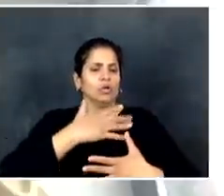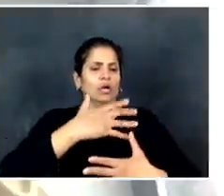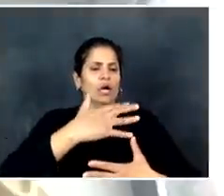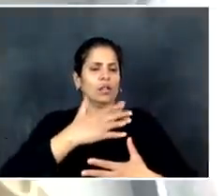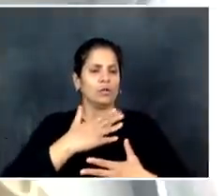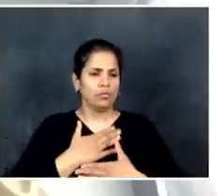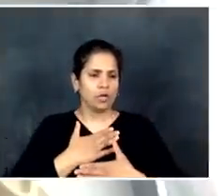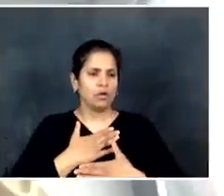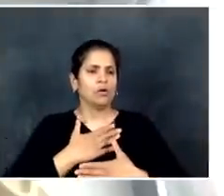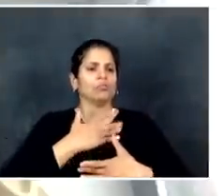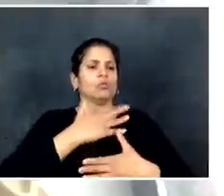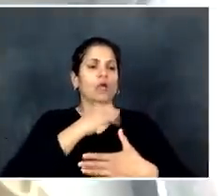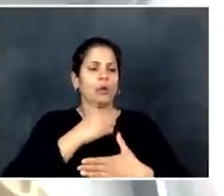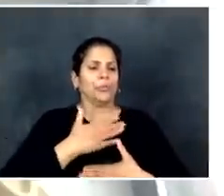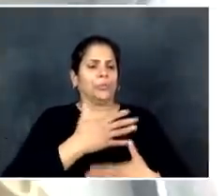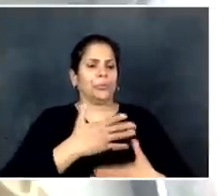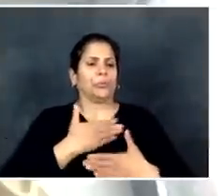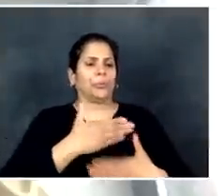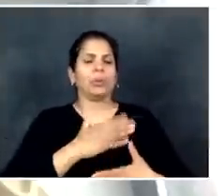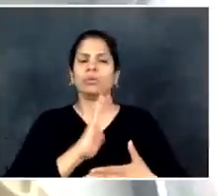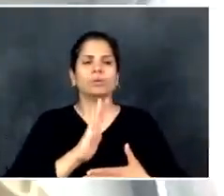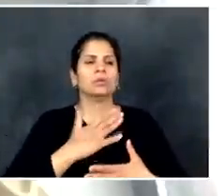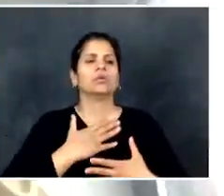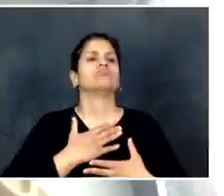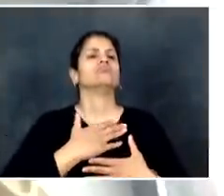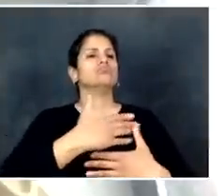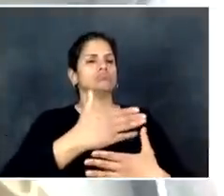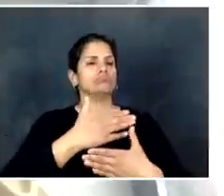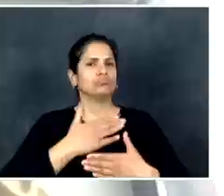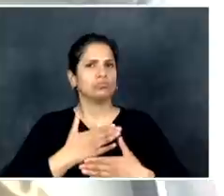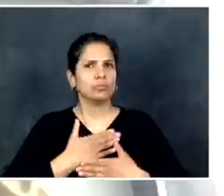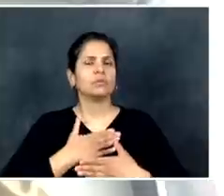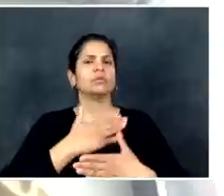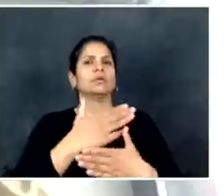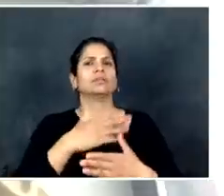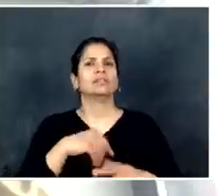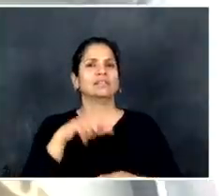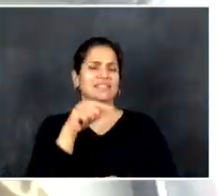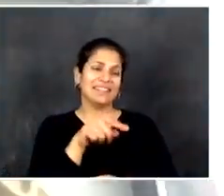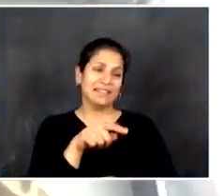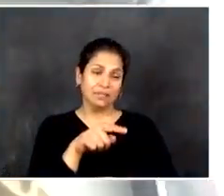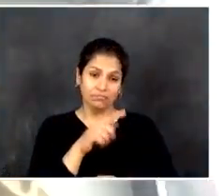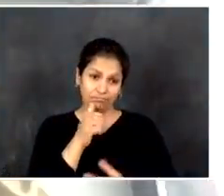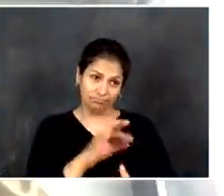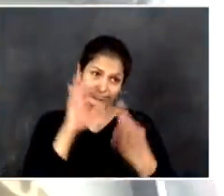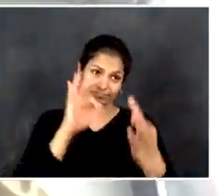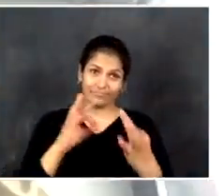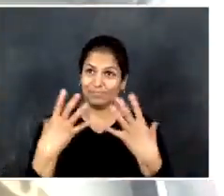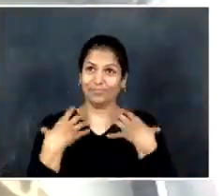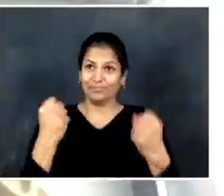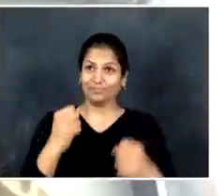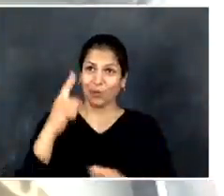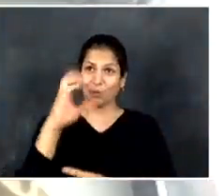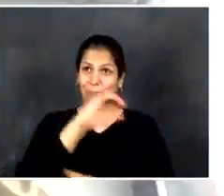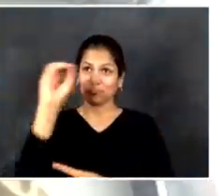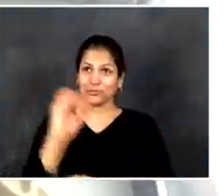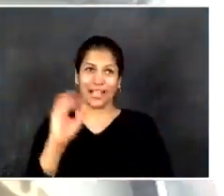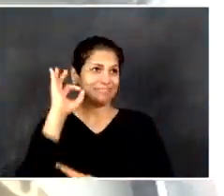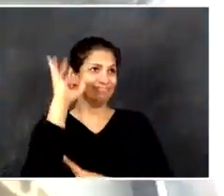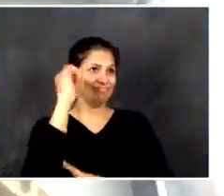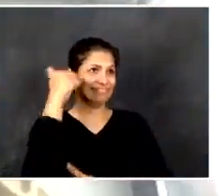it right the way a robot can. And so basically, the way I look at these vents is it's